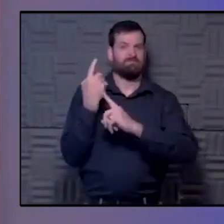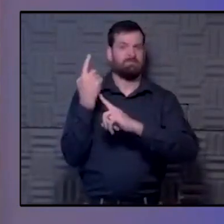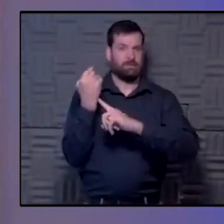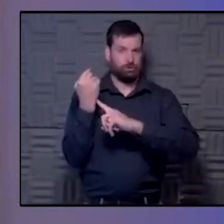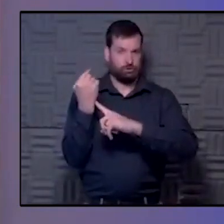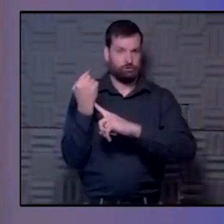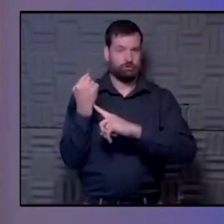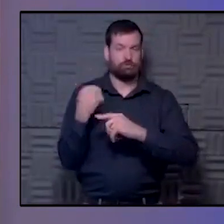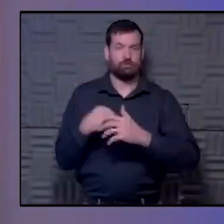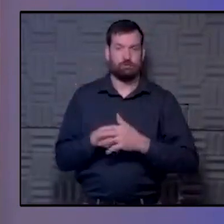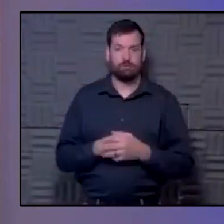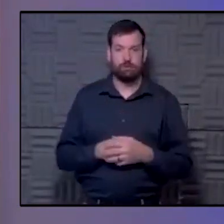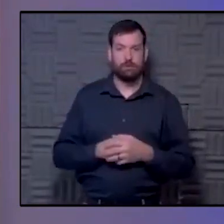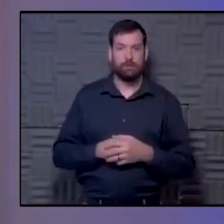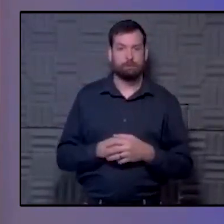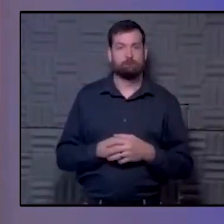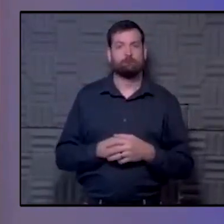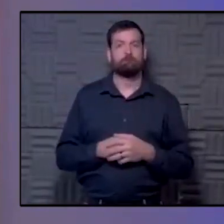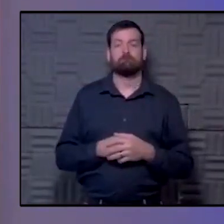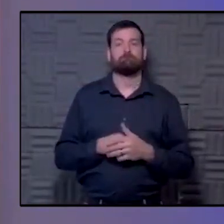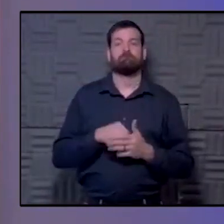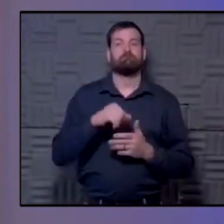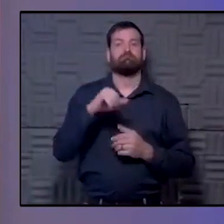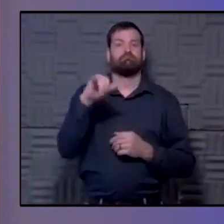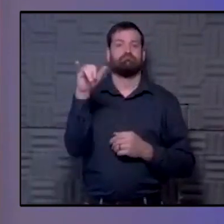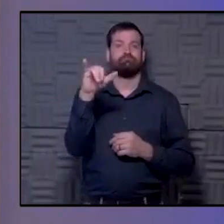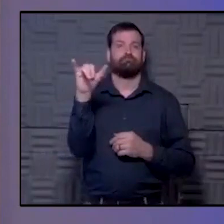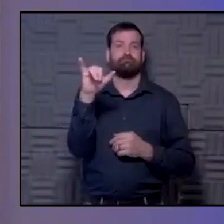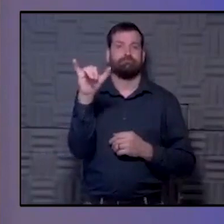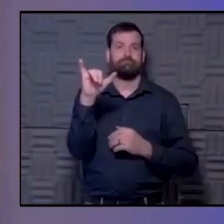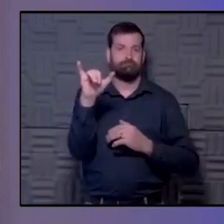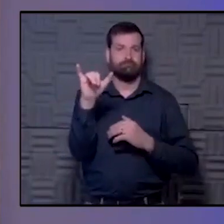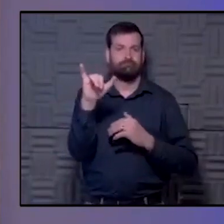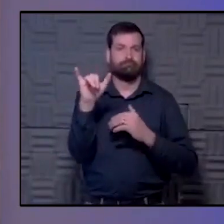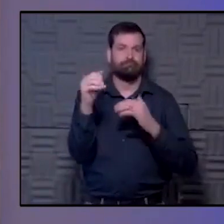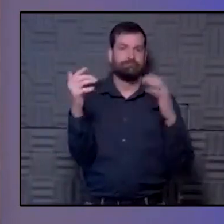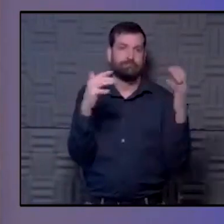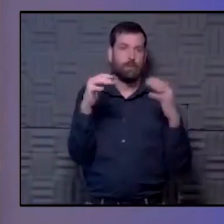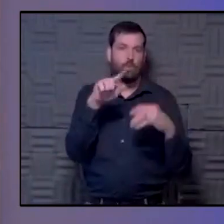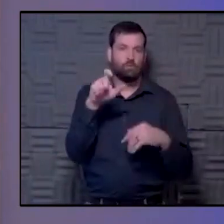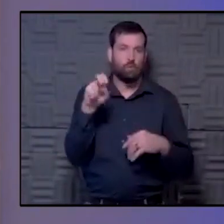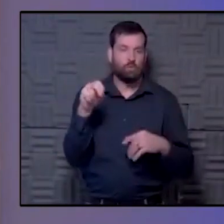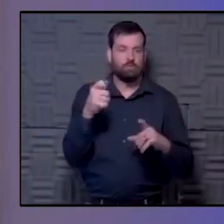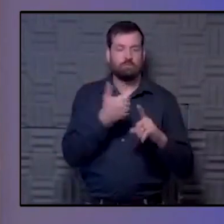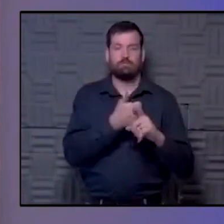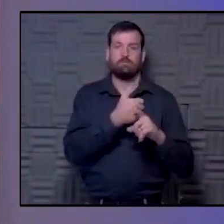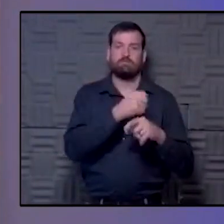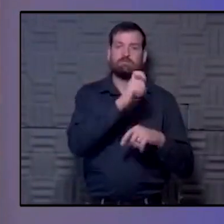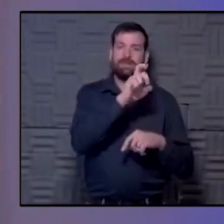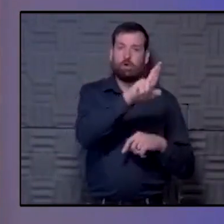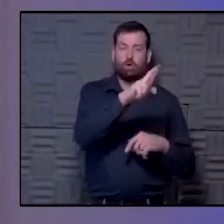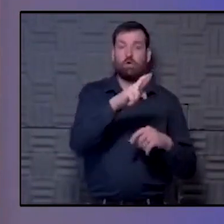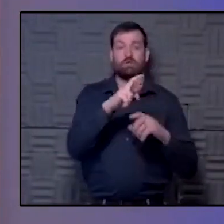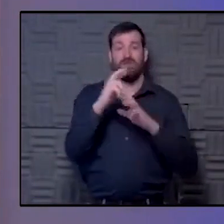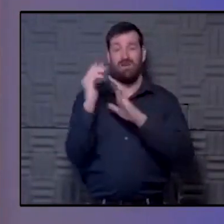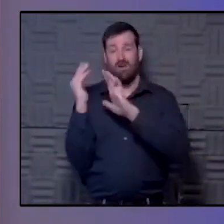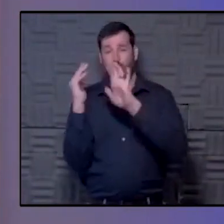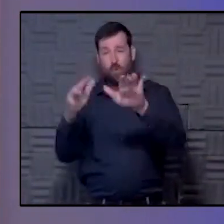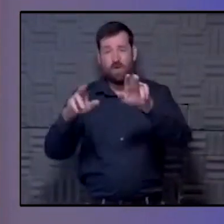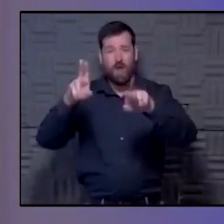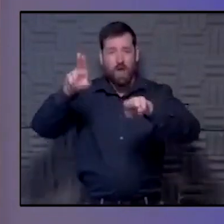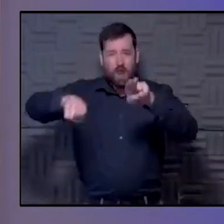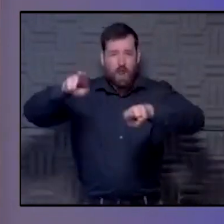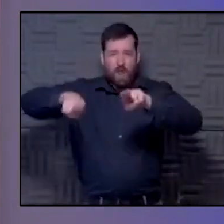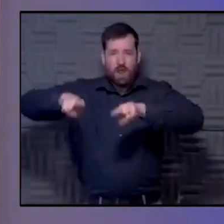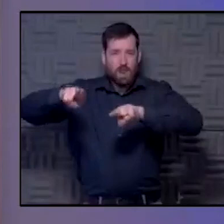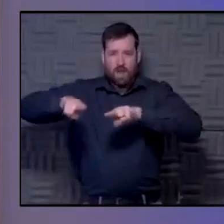in New York City, it was like a scene from a war zone. I mean, the ERs, the hallways are full of patients stacked